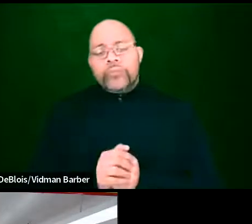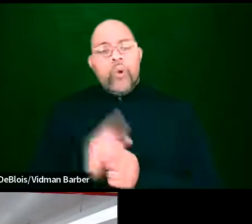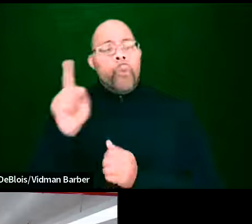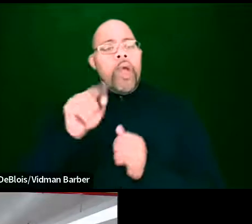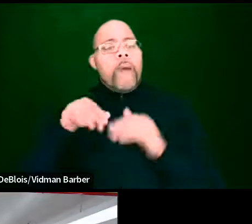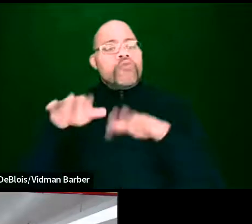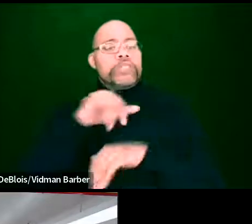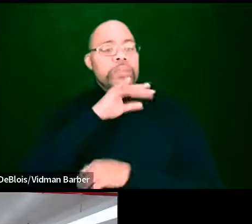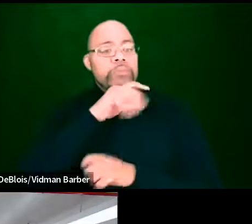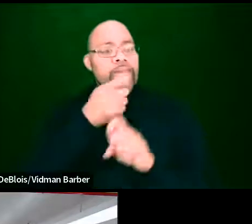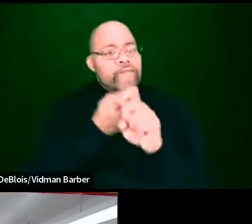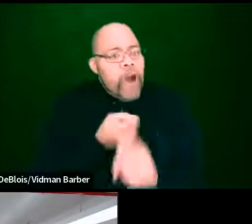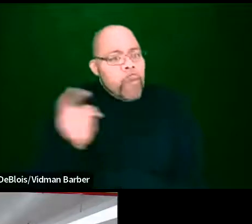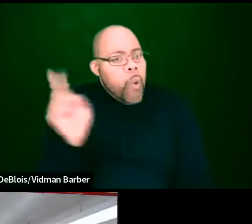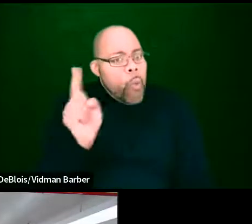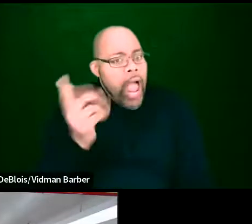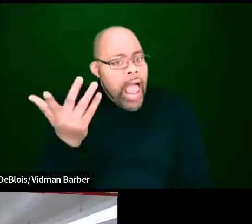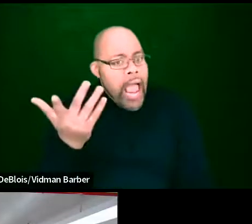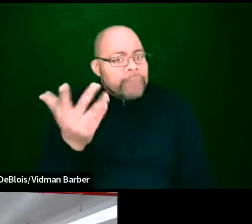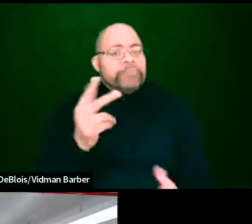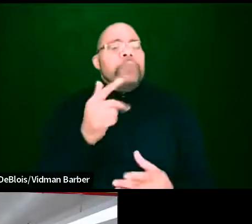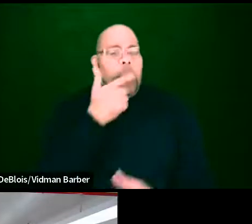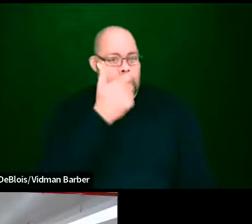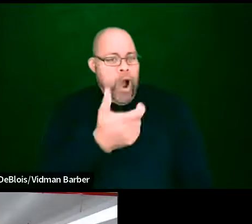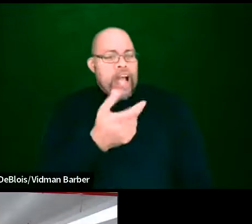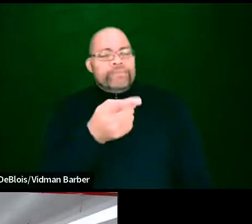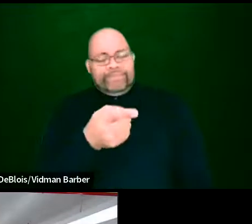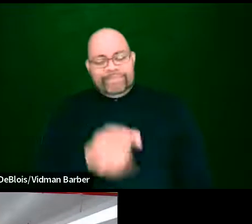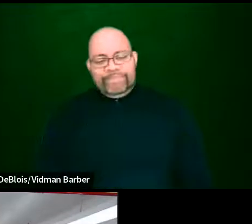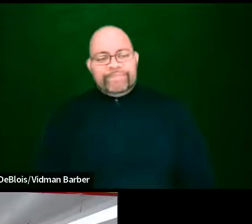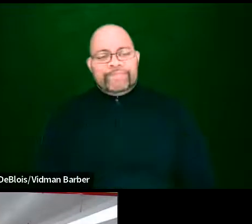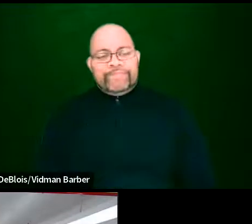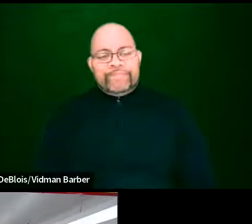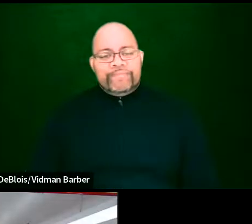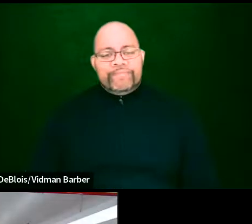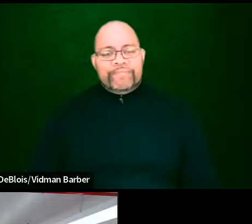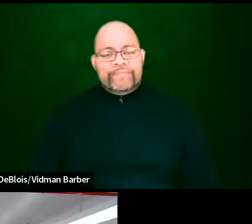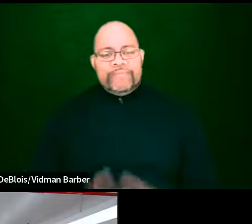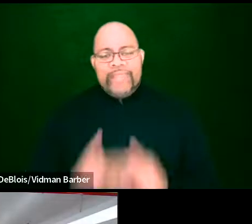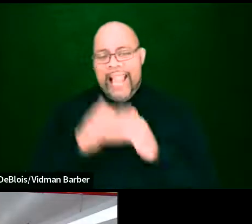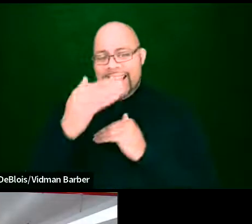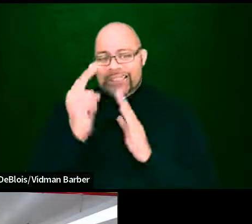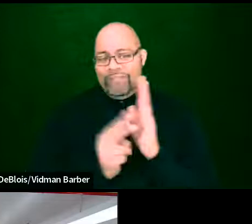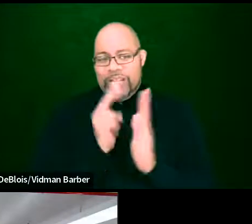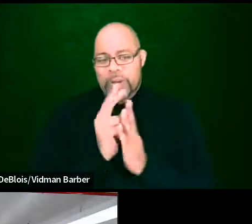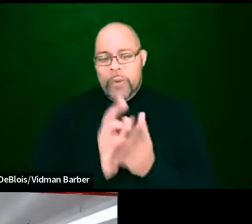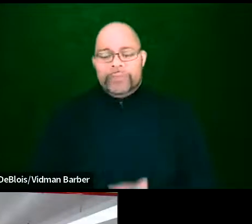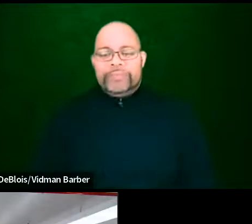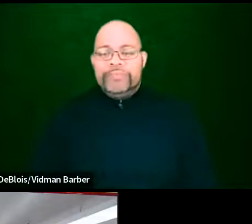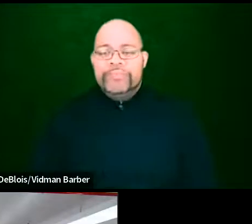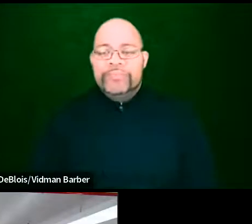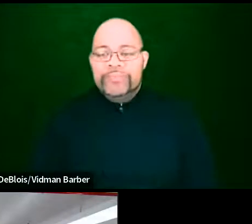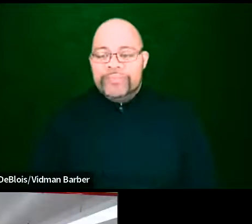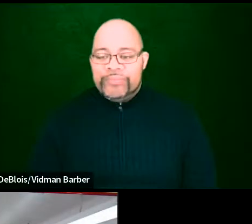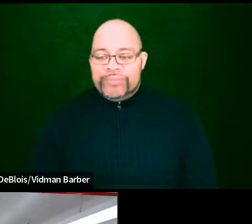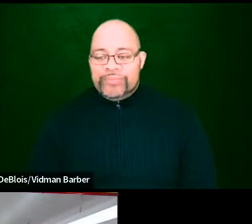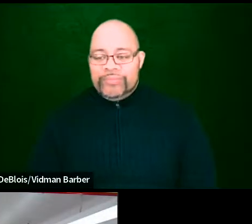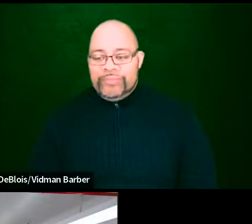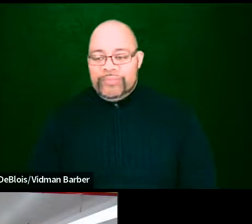marine debris come from? Okay, so let's get ready for the next video.